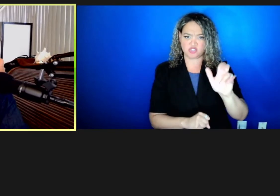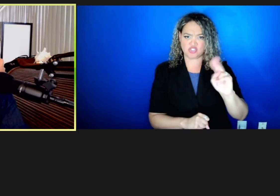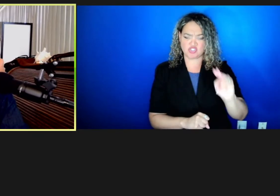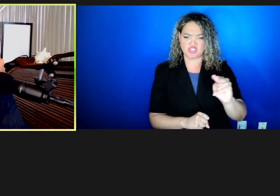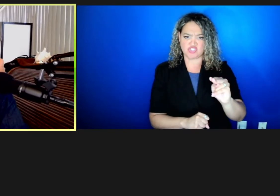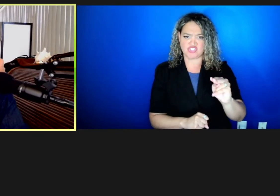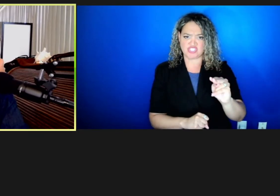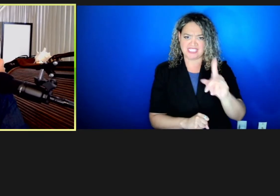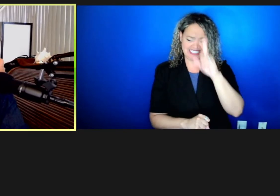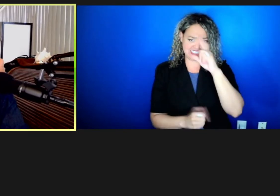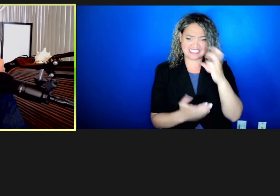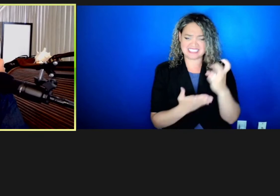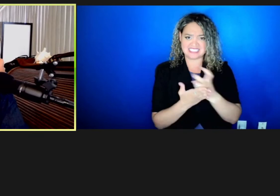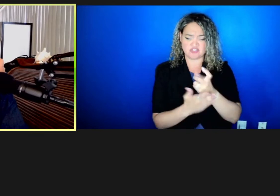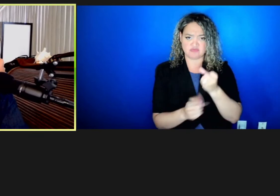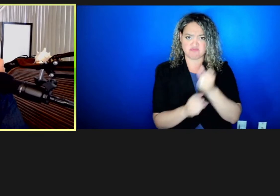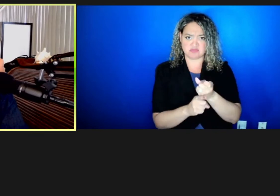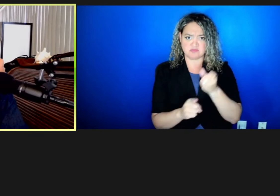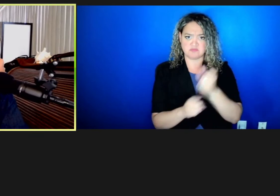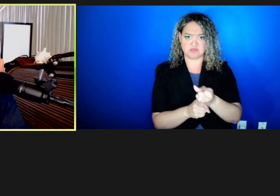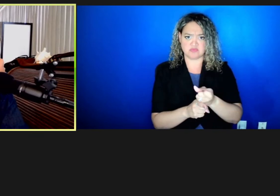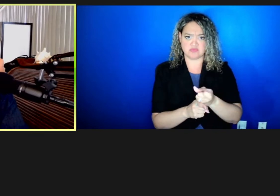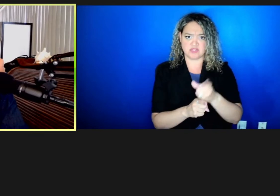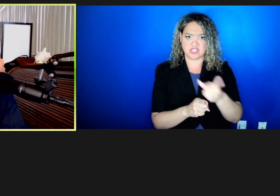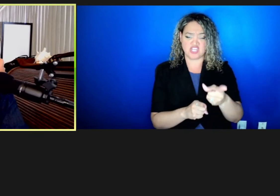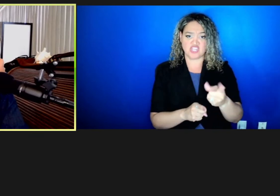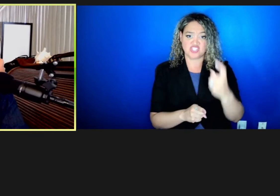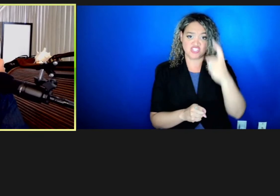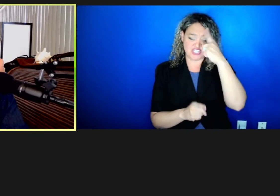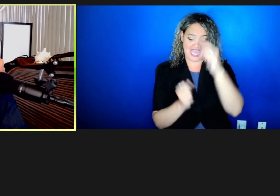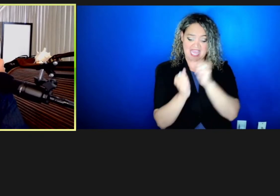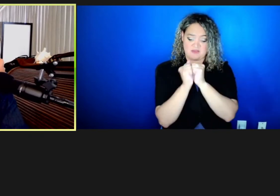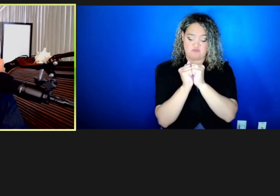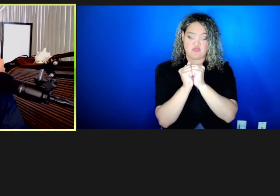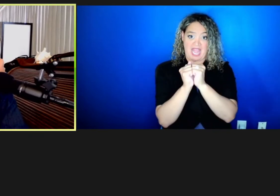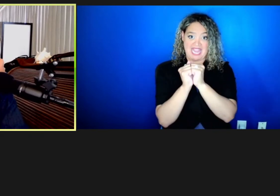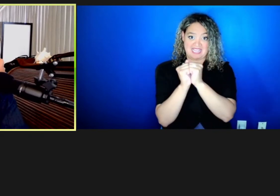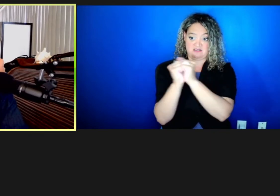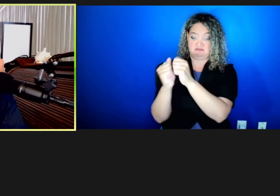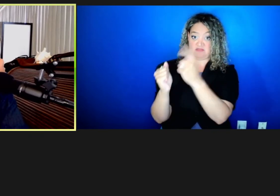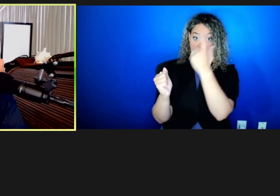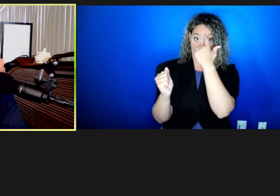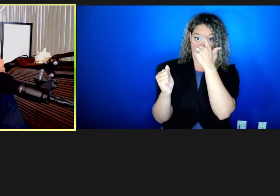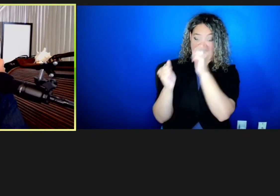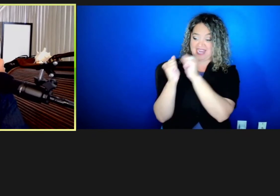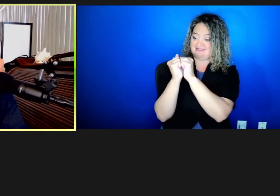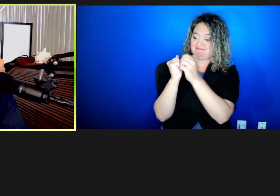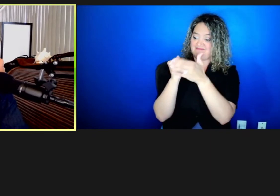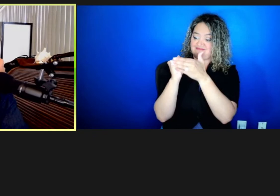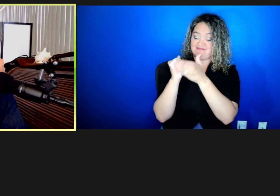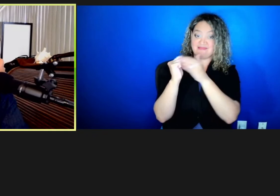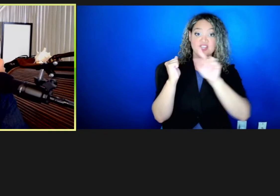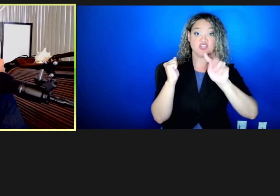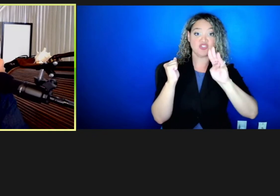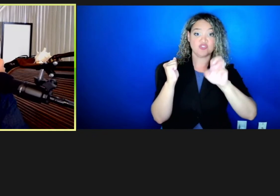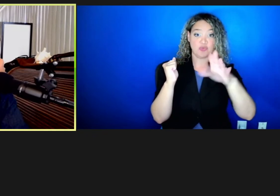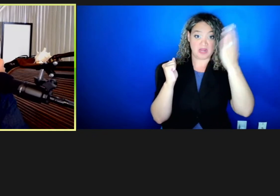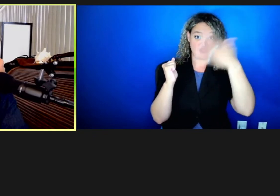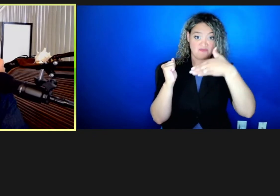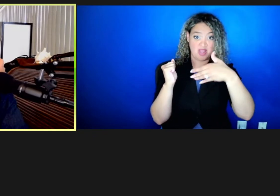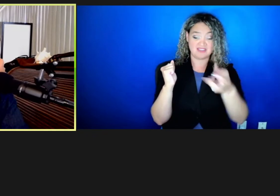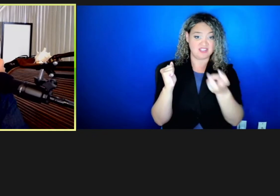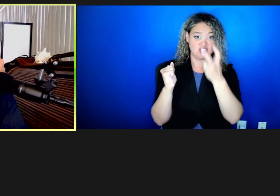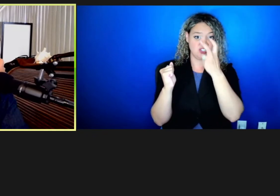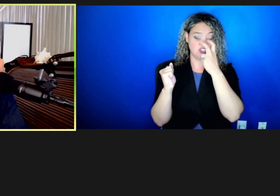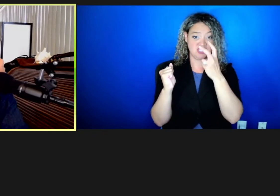soon discovered that a brain tumor was growing within her frontal lobes. Jean had gone blind very quickly